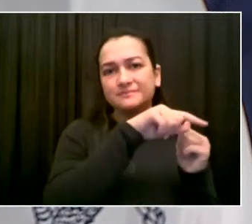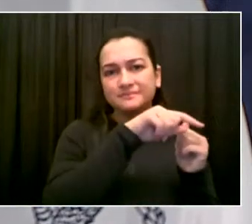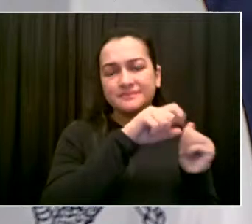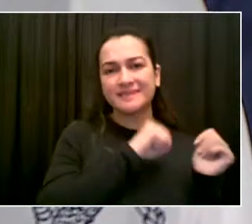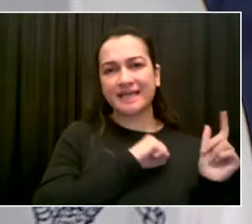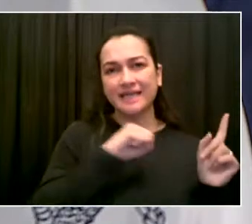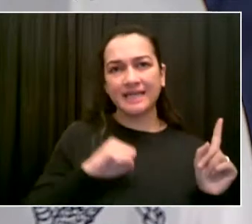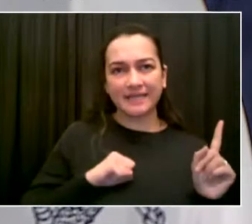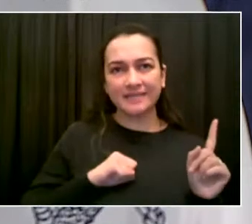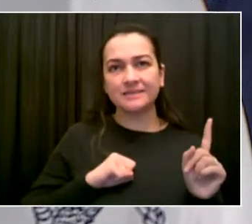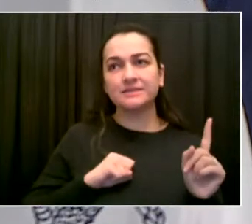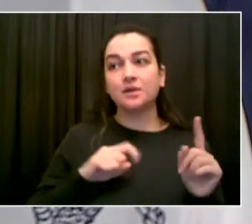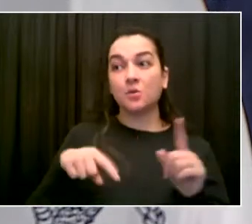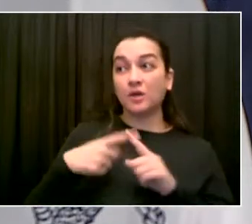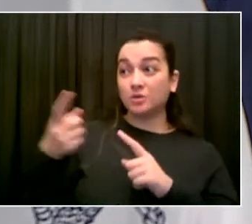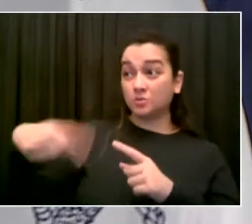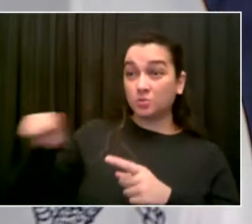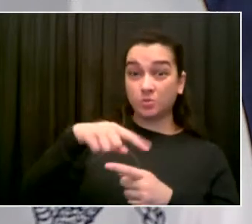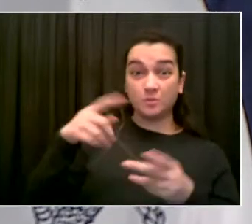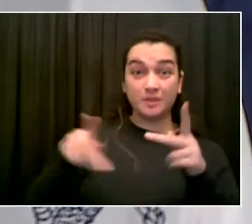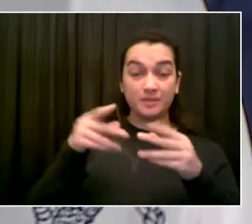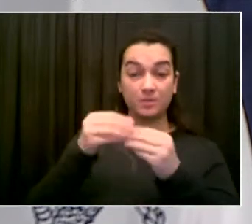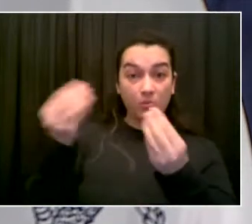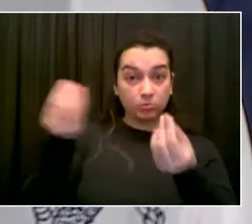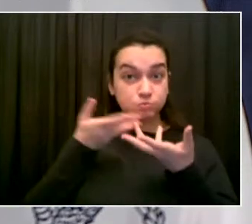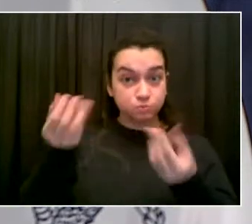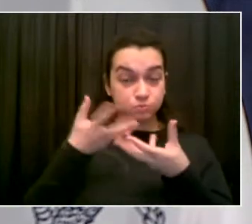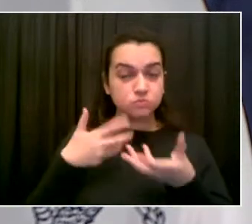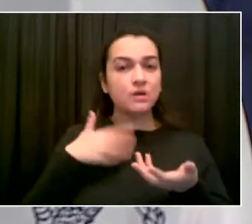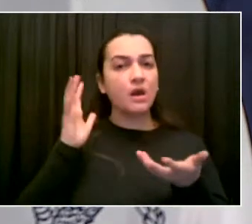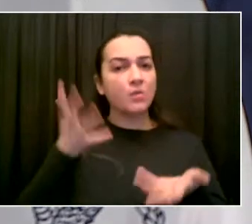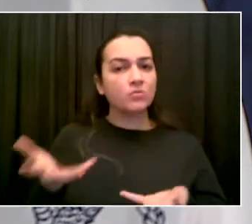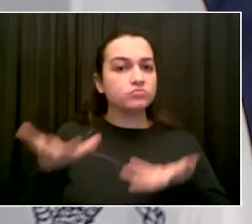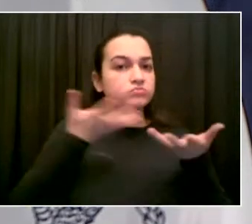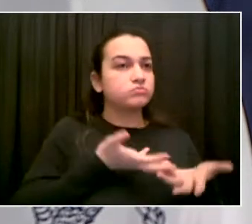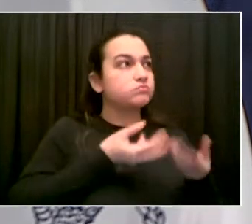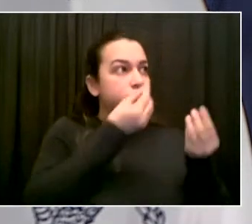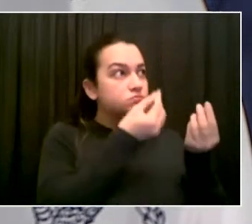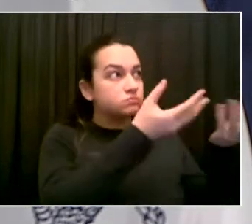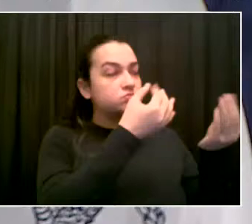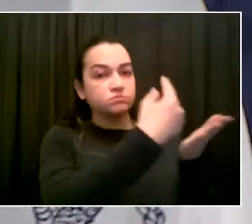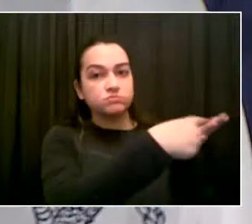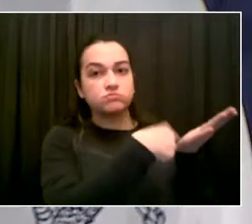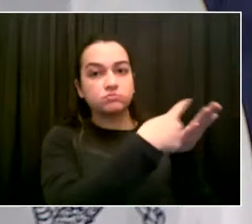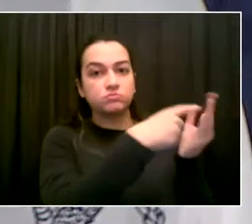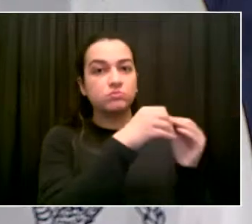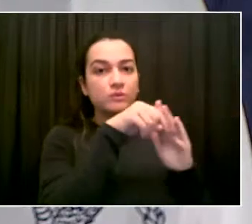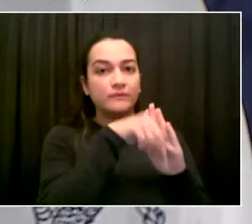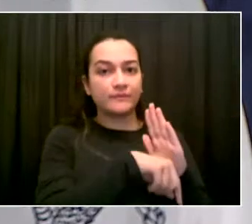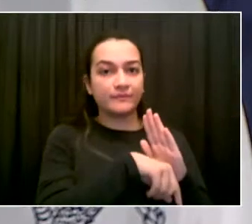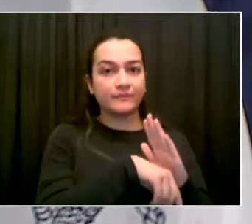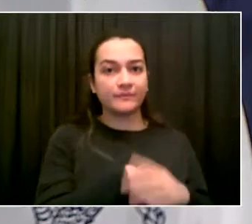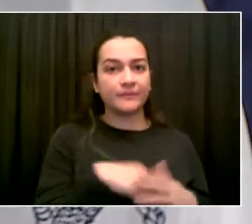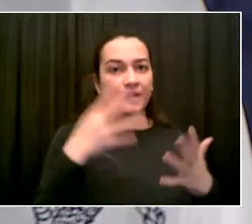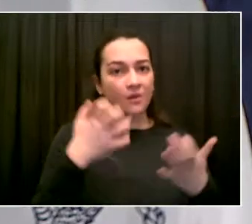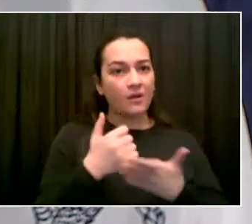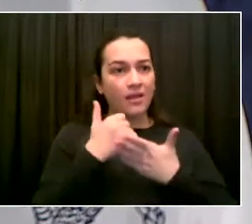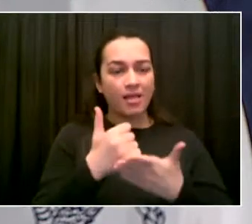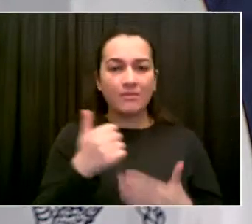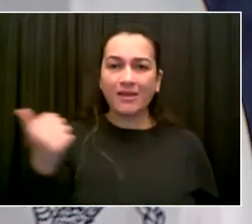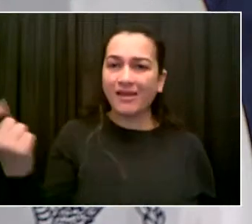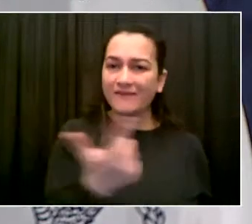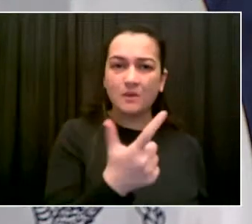whatever happens there has to be for the community, not just for some very powerful interests. Go ahead, Mark.